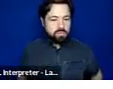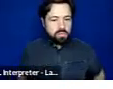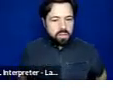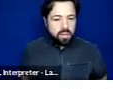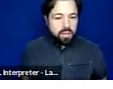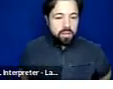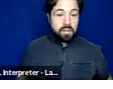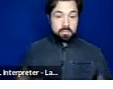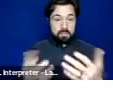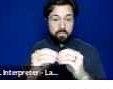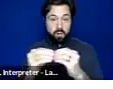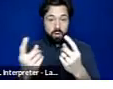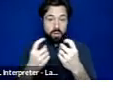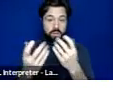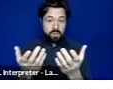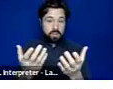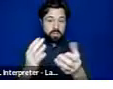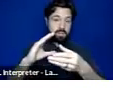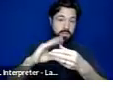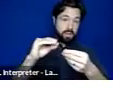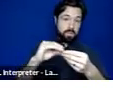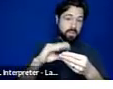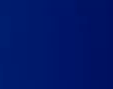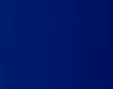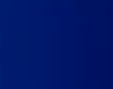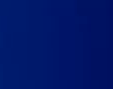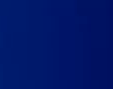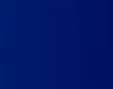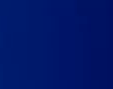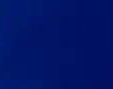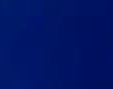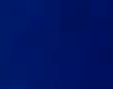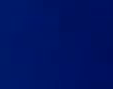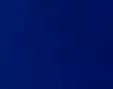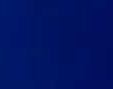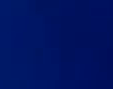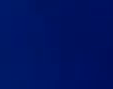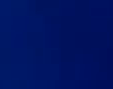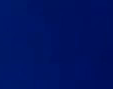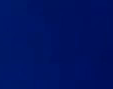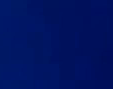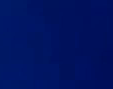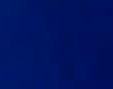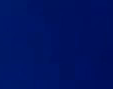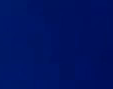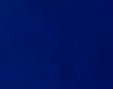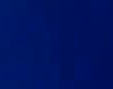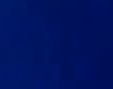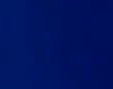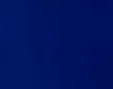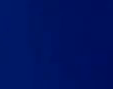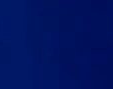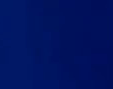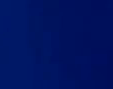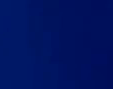Any other questions, comments? Nora, even going through those steps right there, it helped me. I